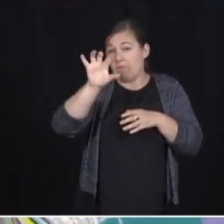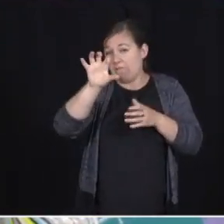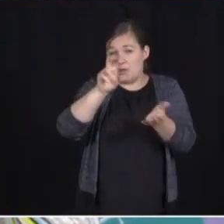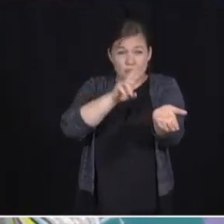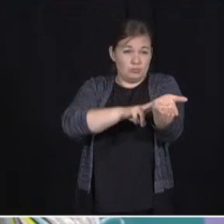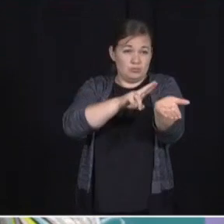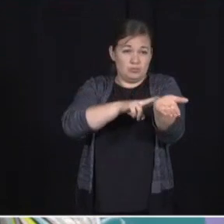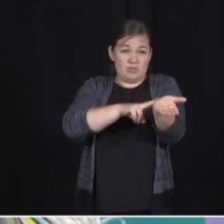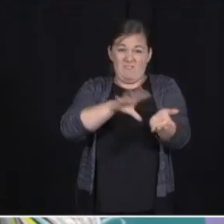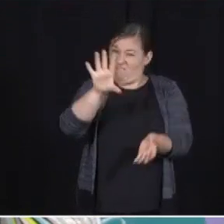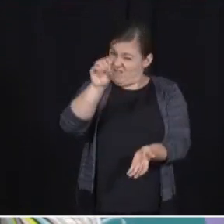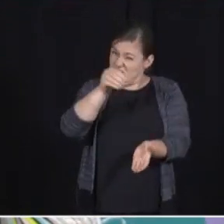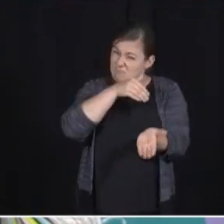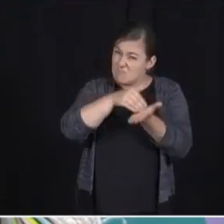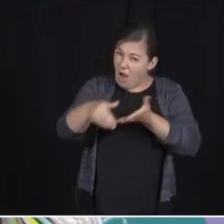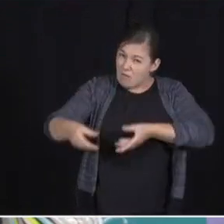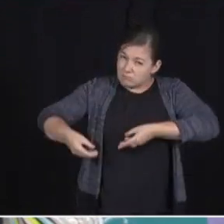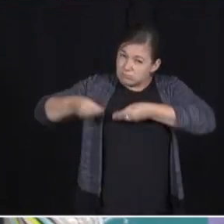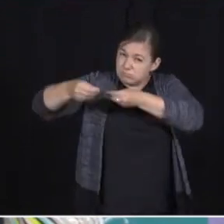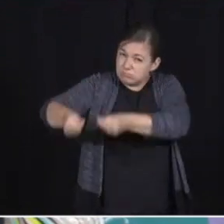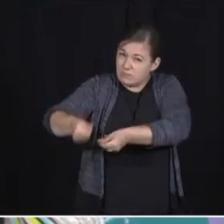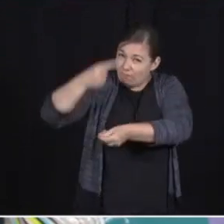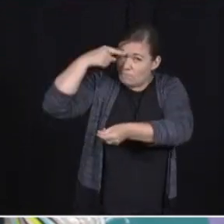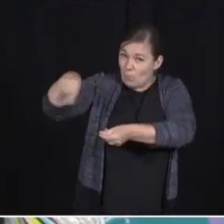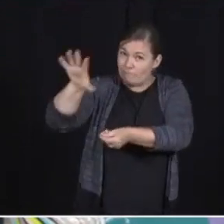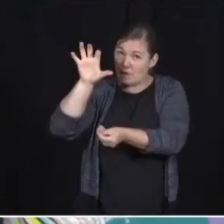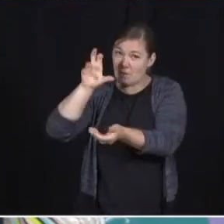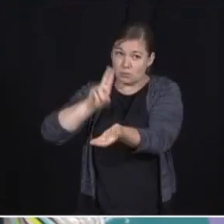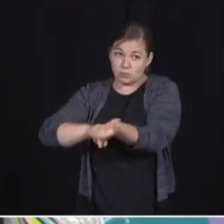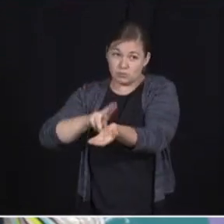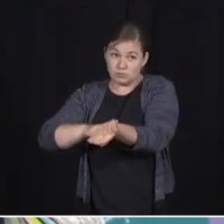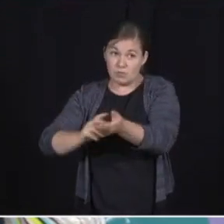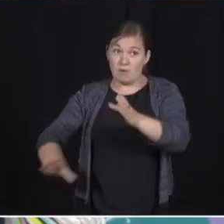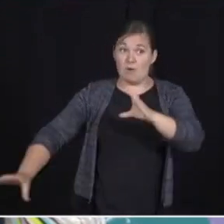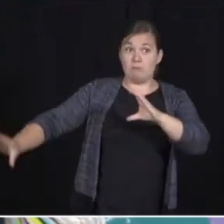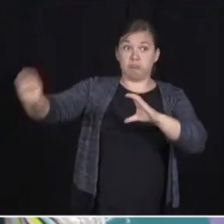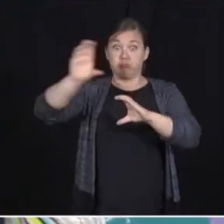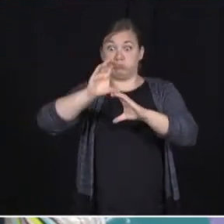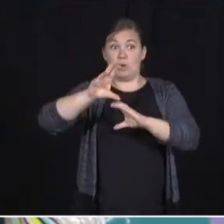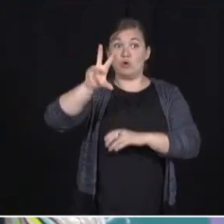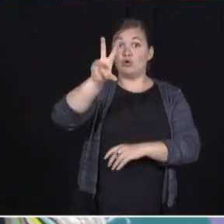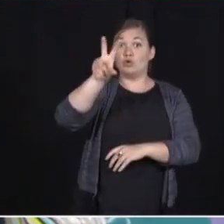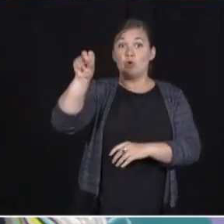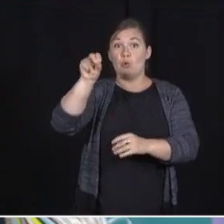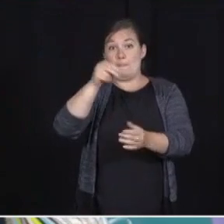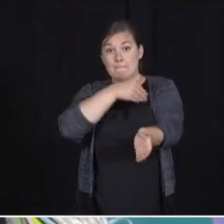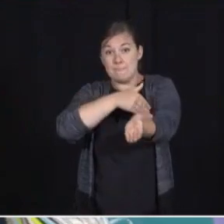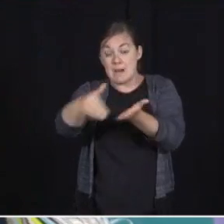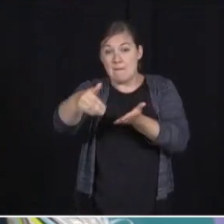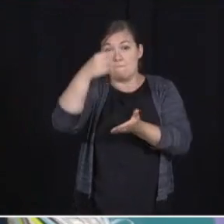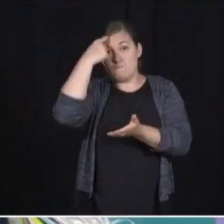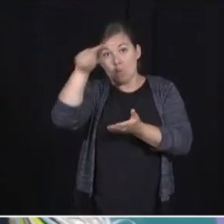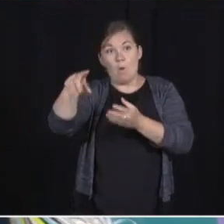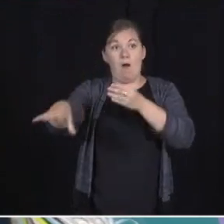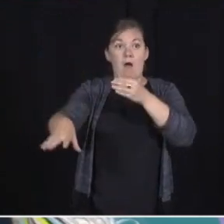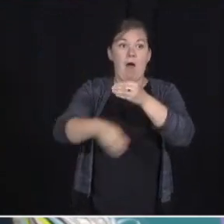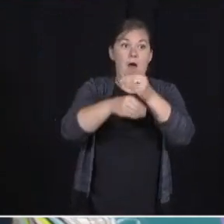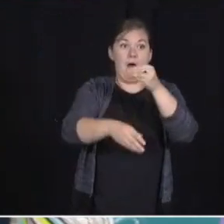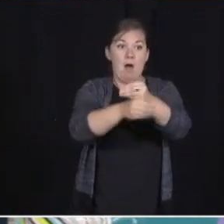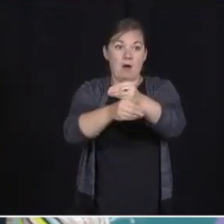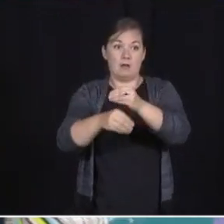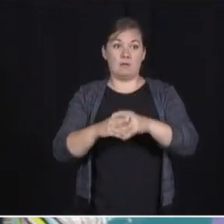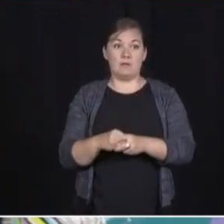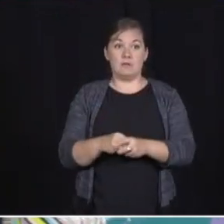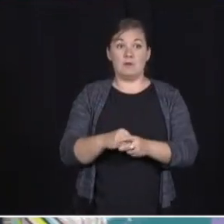million. We're increasing spending by $309 million. On top of that, we're giving the boards $30